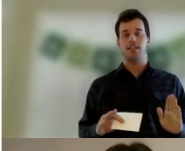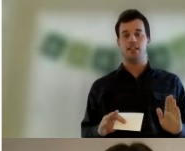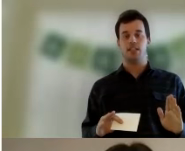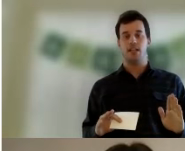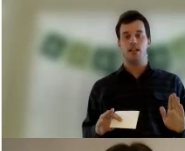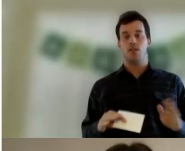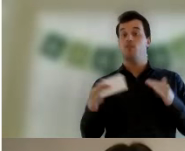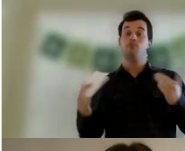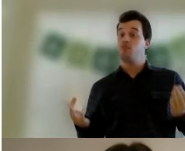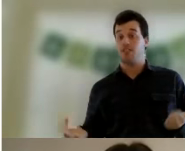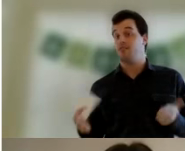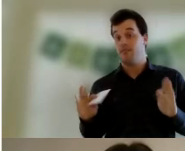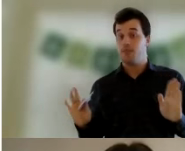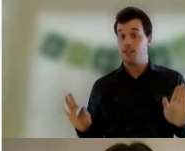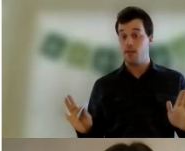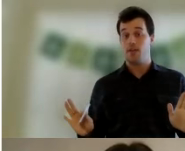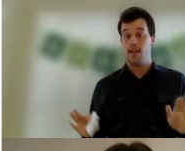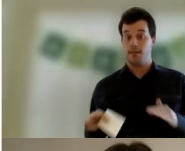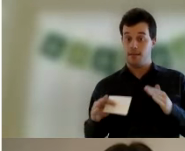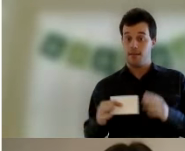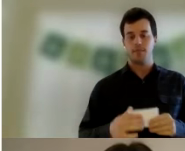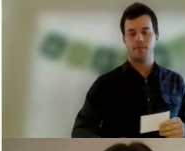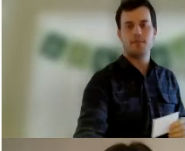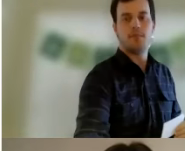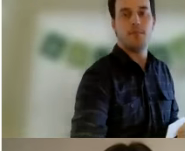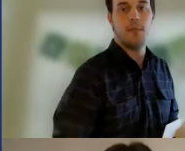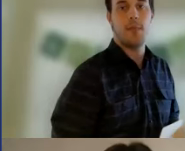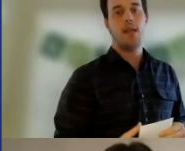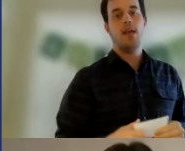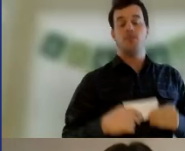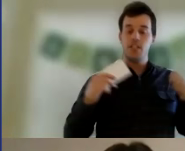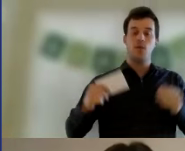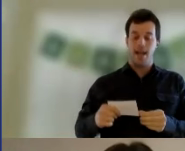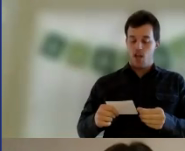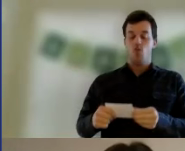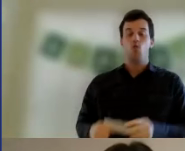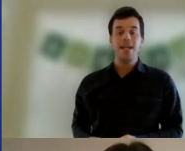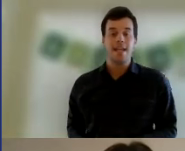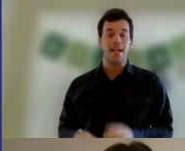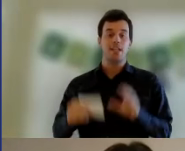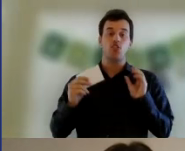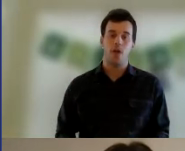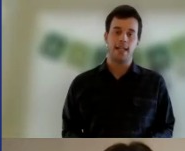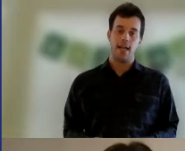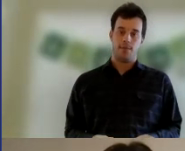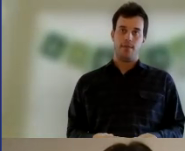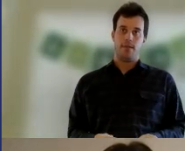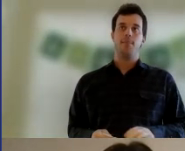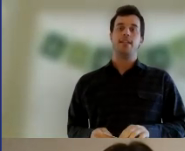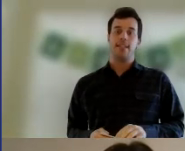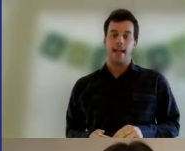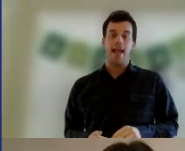internet access, which is not really a good thing. So which is why we need to rally